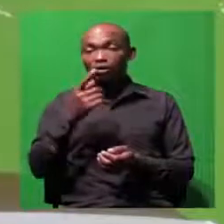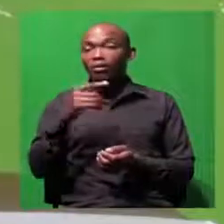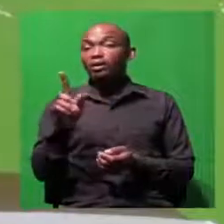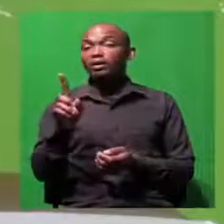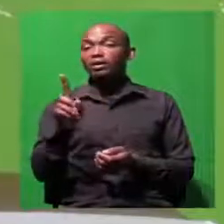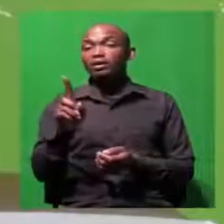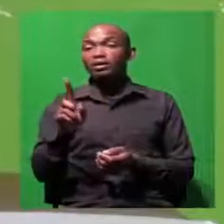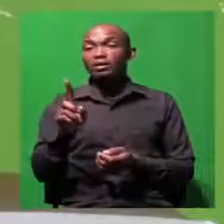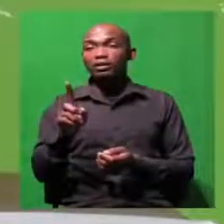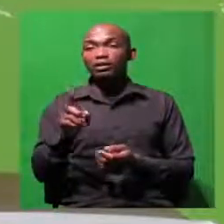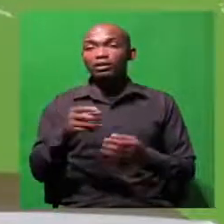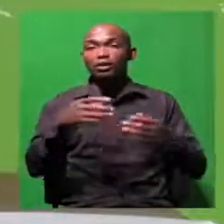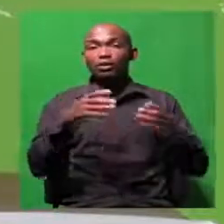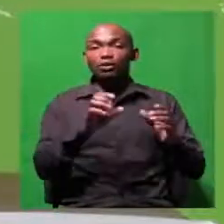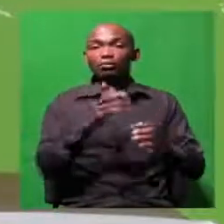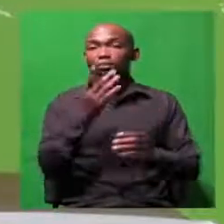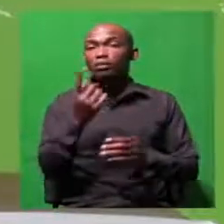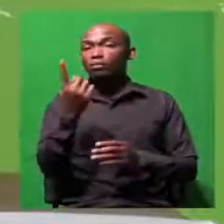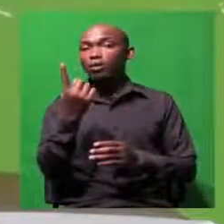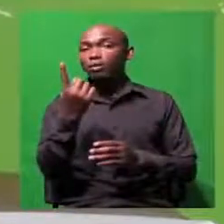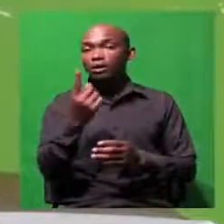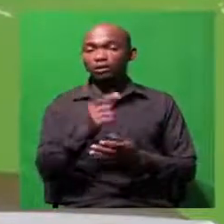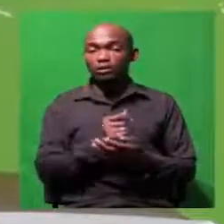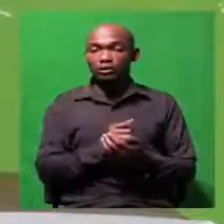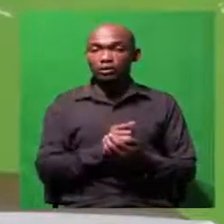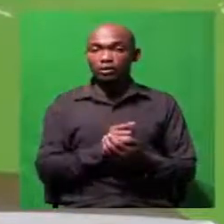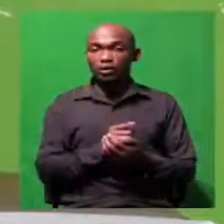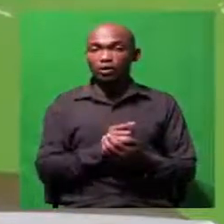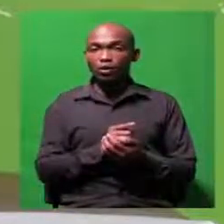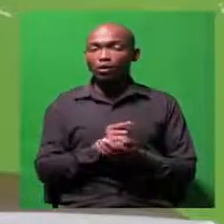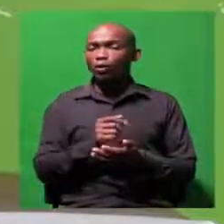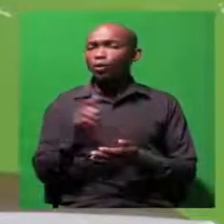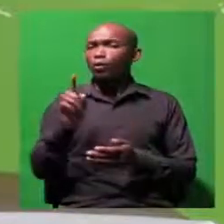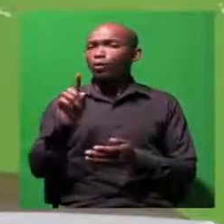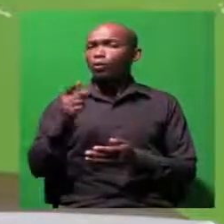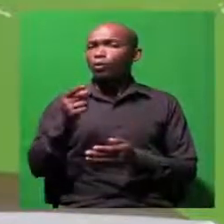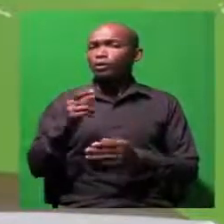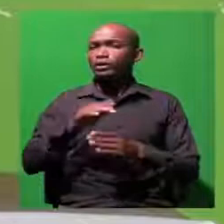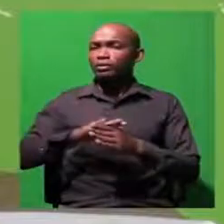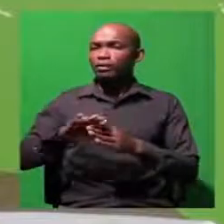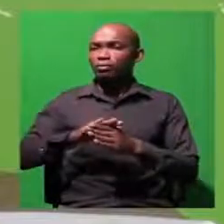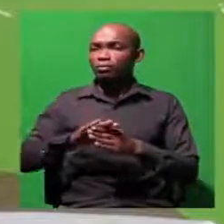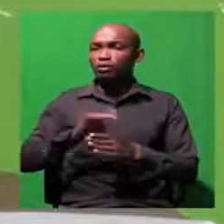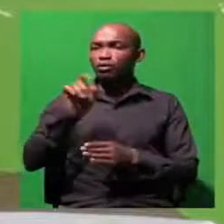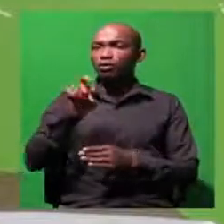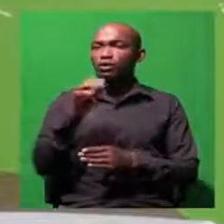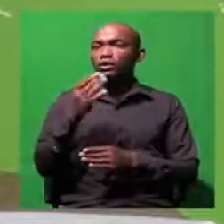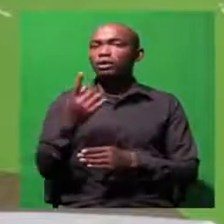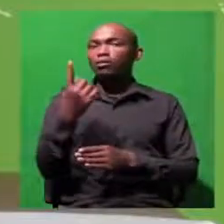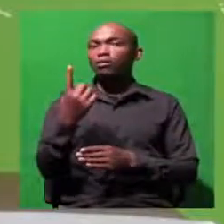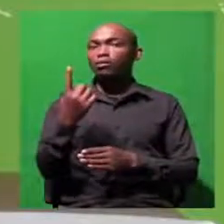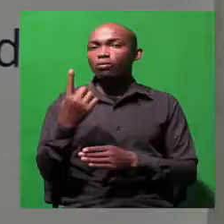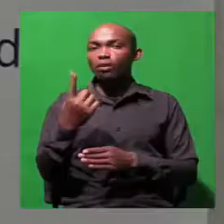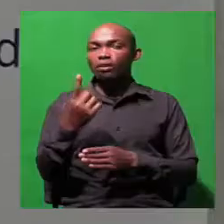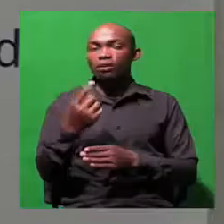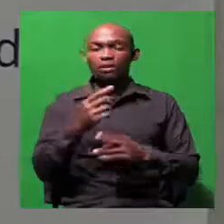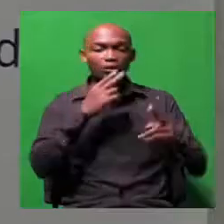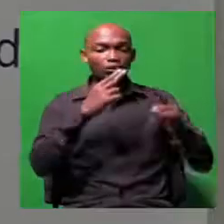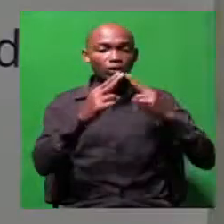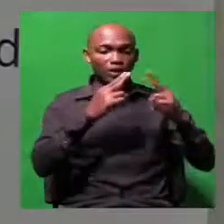Okay, I think now you are ready. Okay, group number 1. What about question number